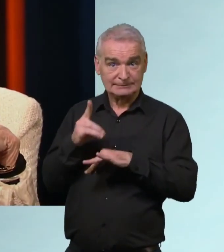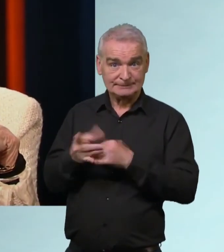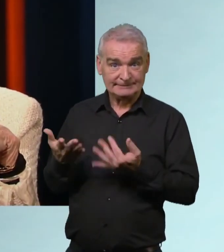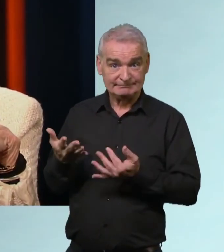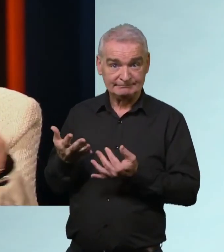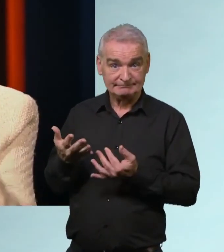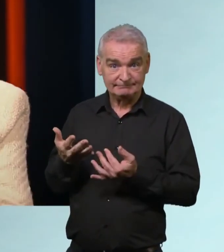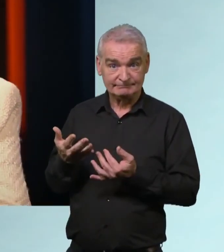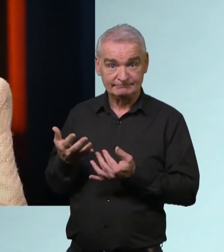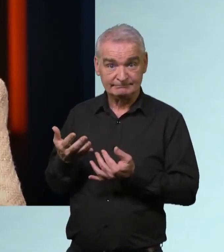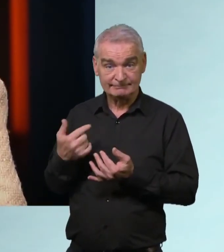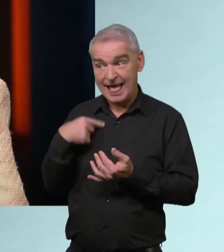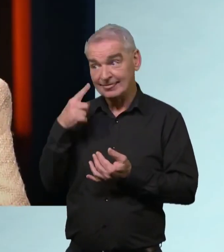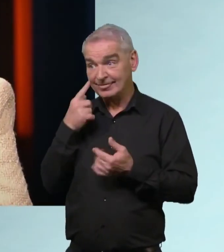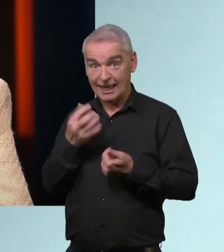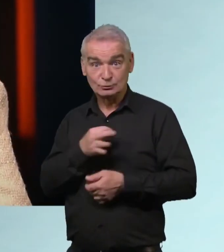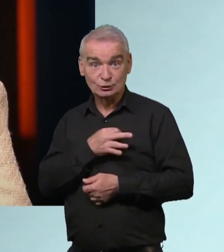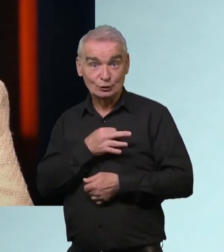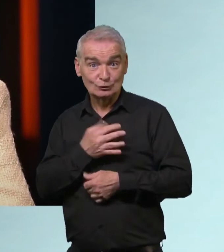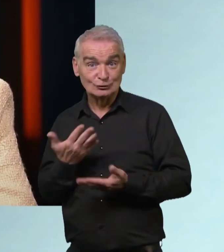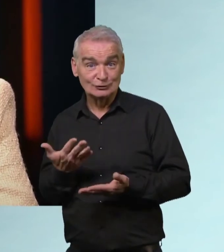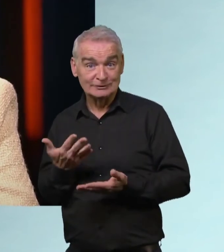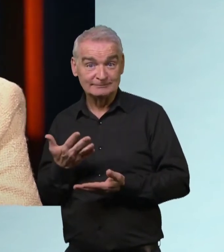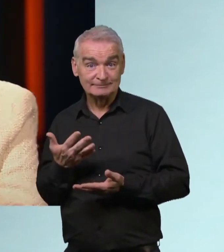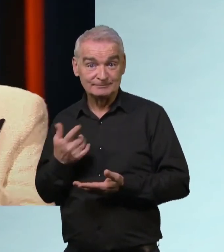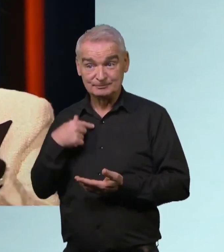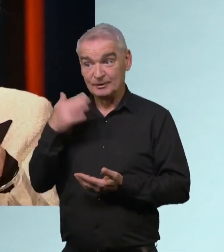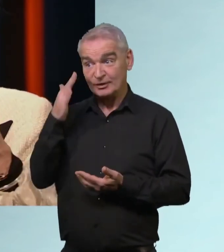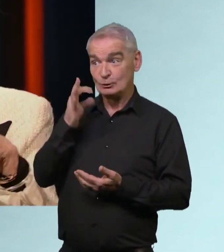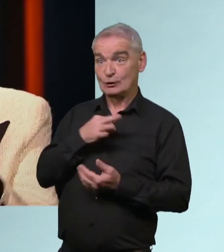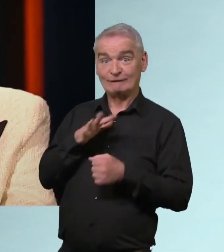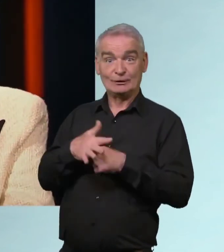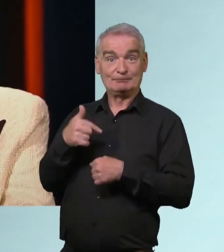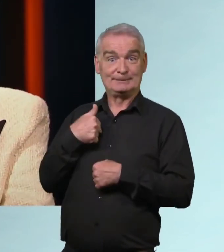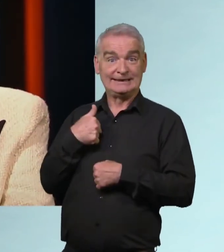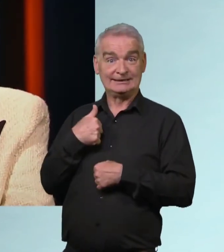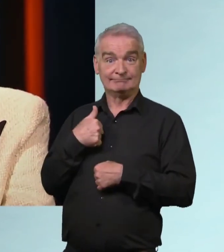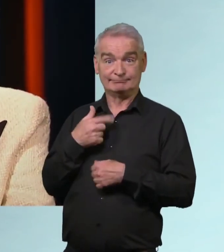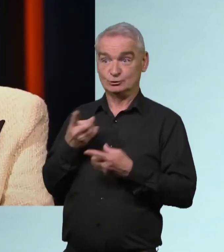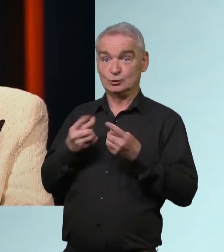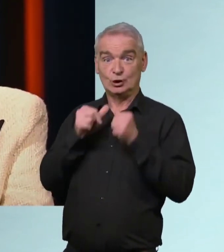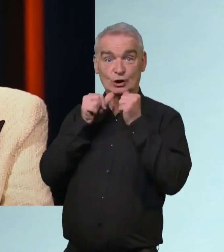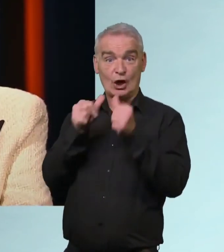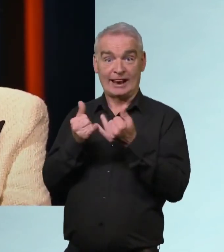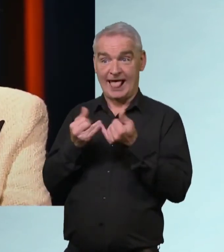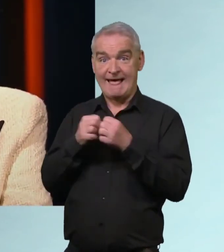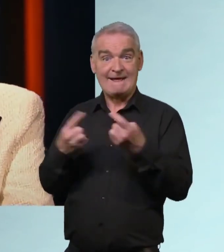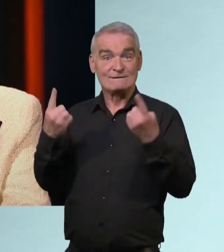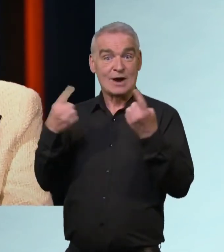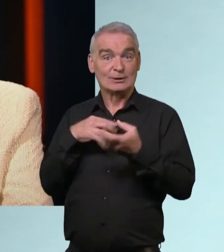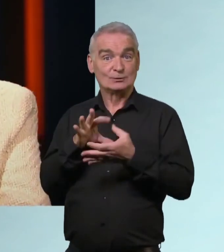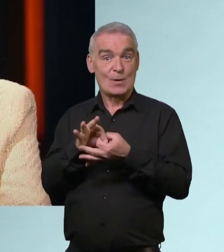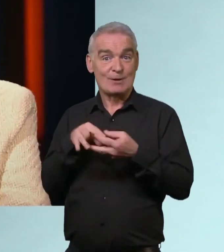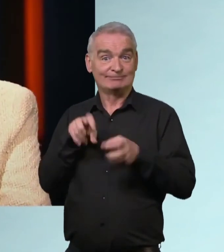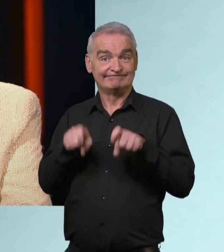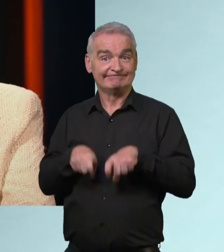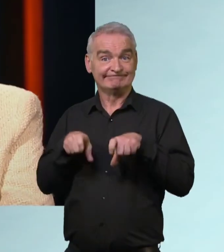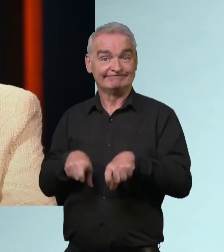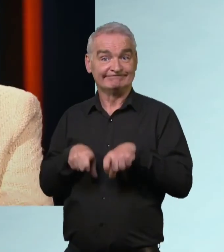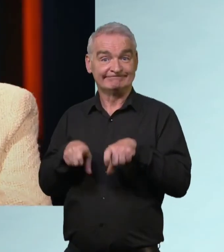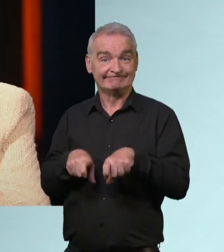that it was okay for me to not do anything. Yeah. To sit at home like everybody else, because otherwise I'd have been getting a bit